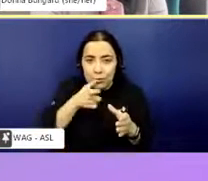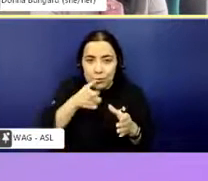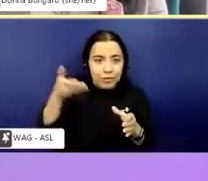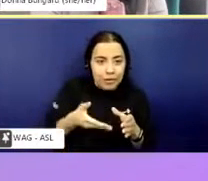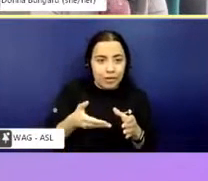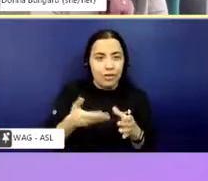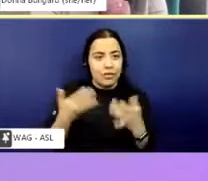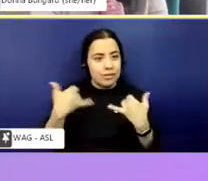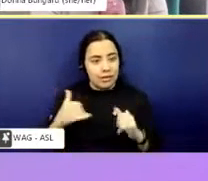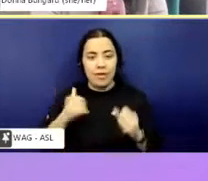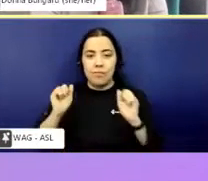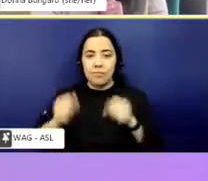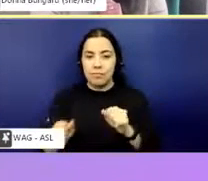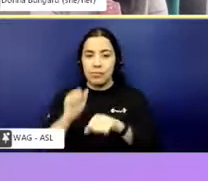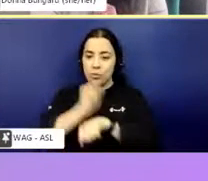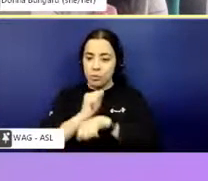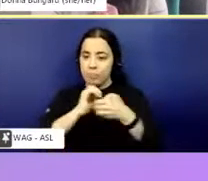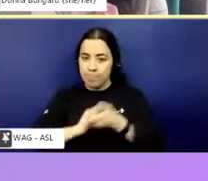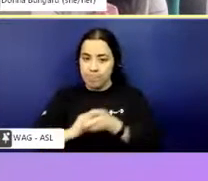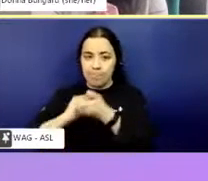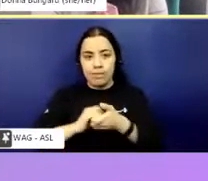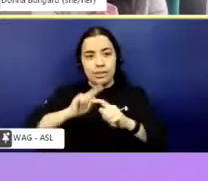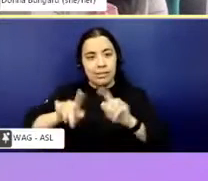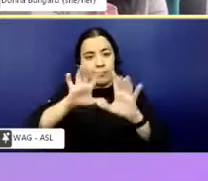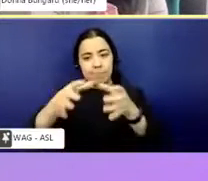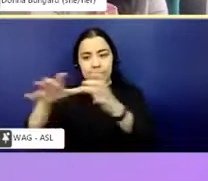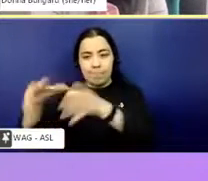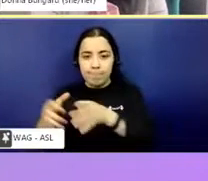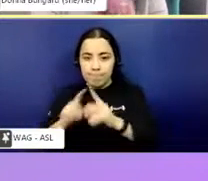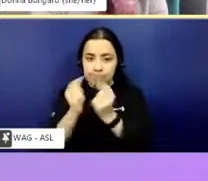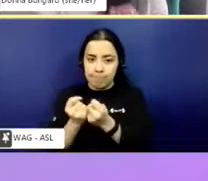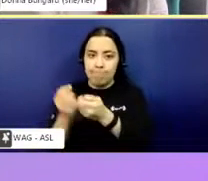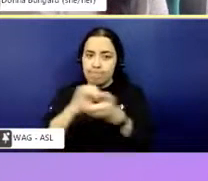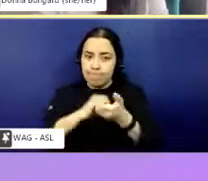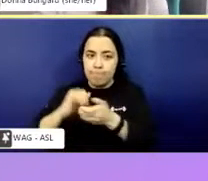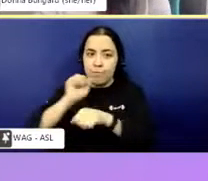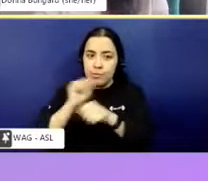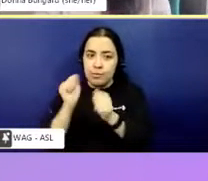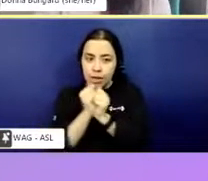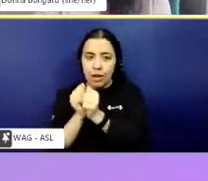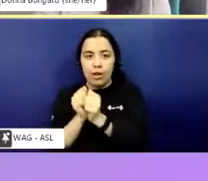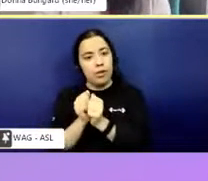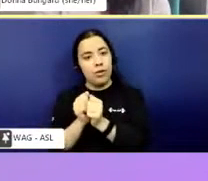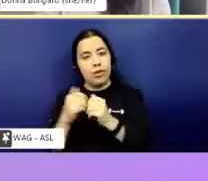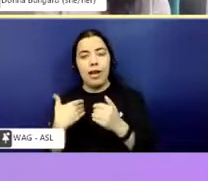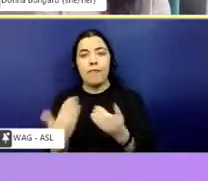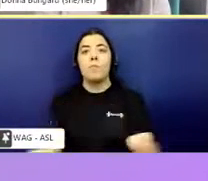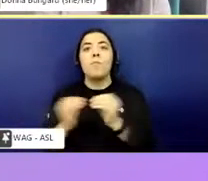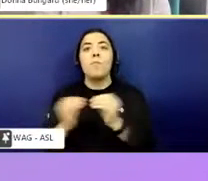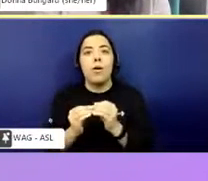down silos, and have greater impact. We're here to make a difference.